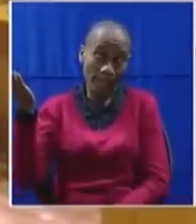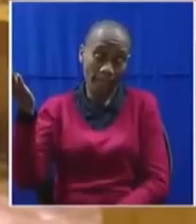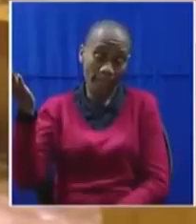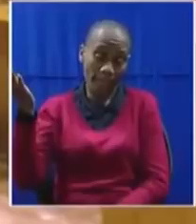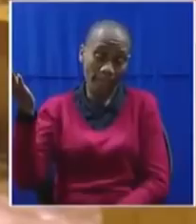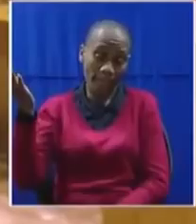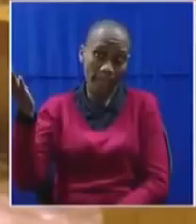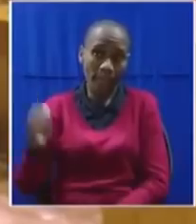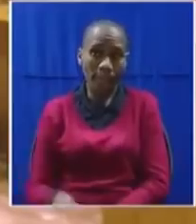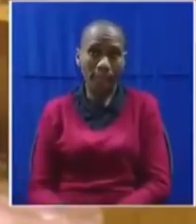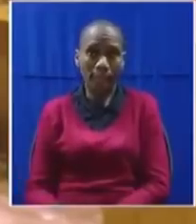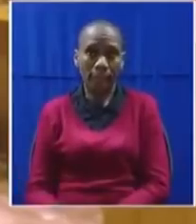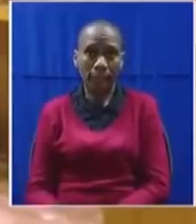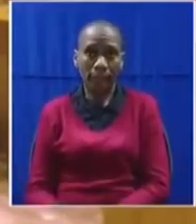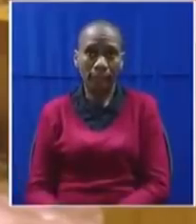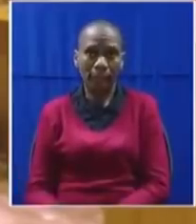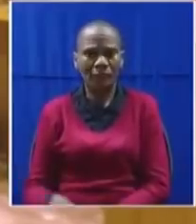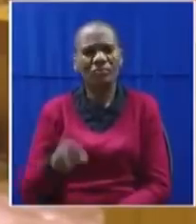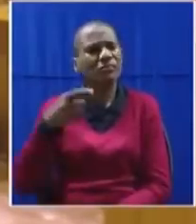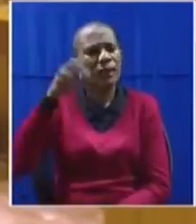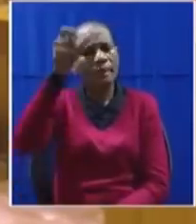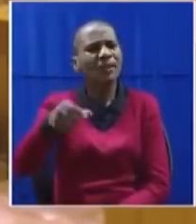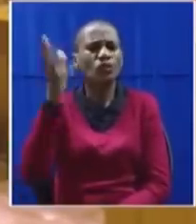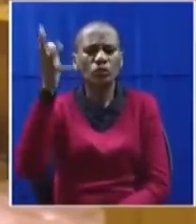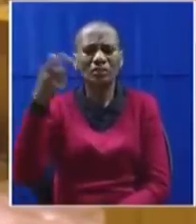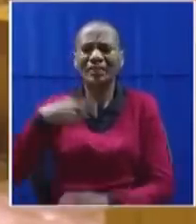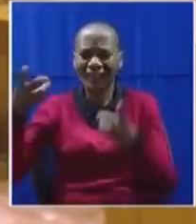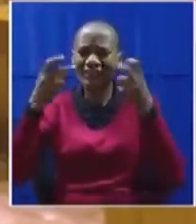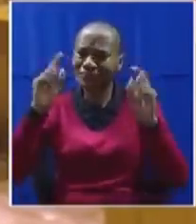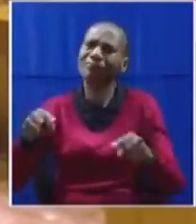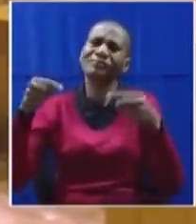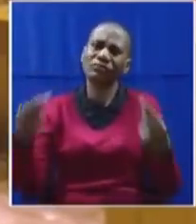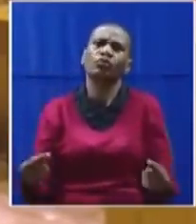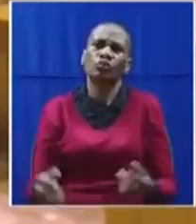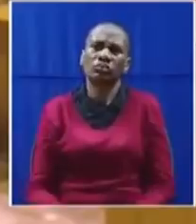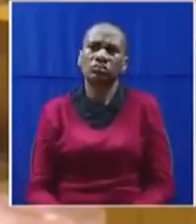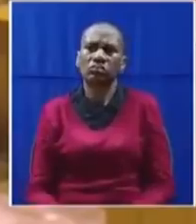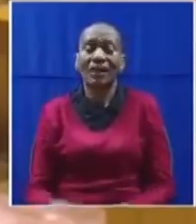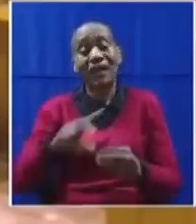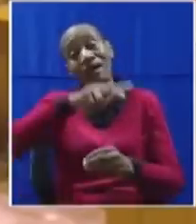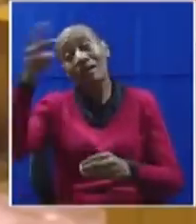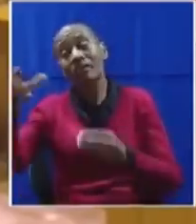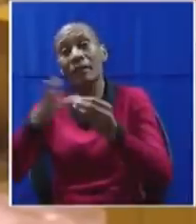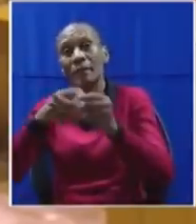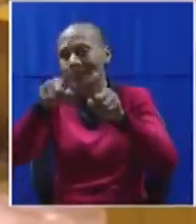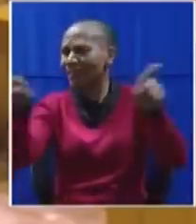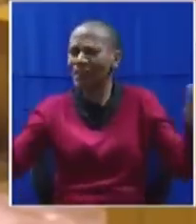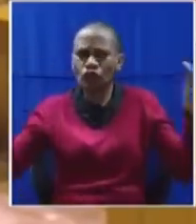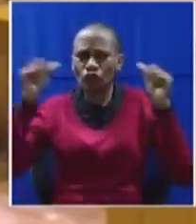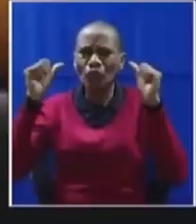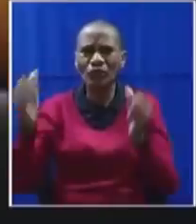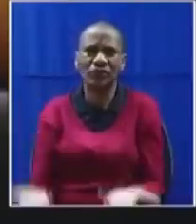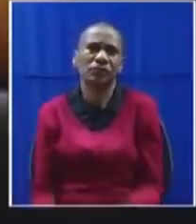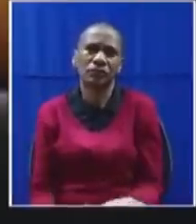Asimuva uthini lamntu phaya bayarasa abantu. Can you take a seat? Bayarasa bangolisa njengoba uqhela ukuthi.